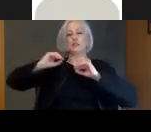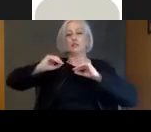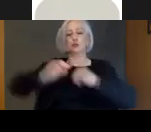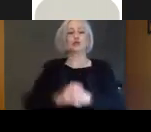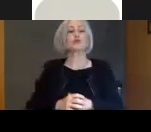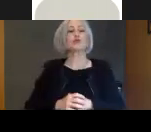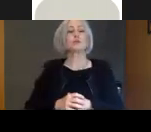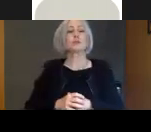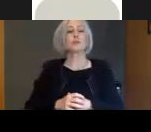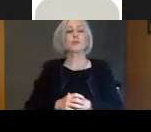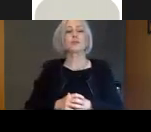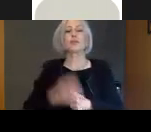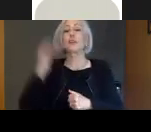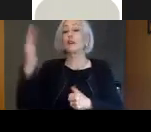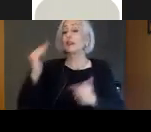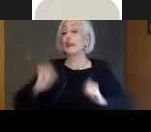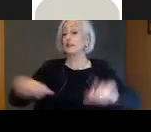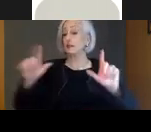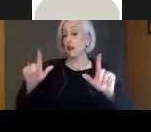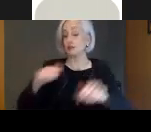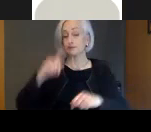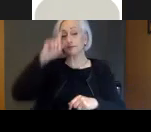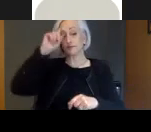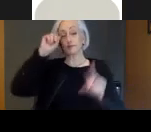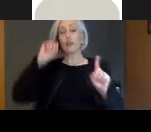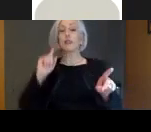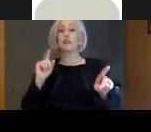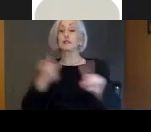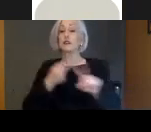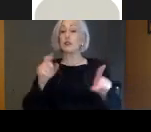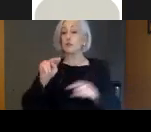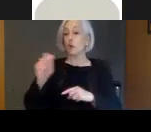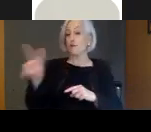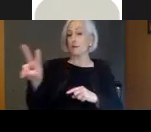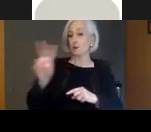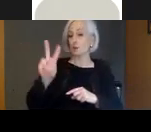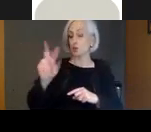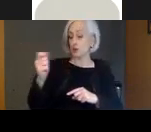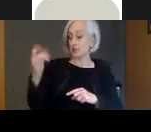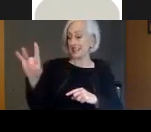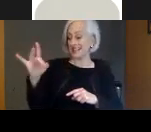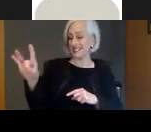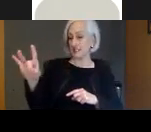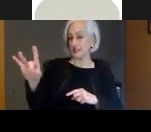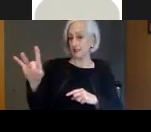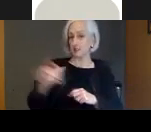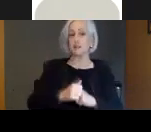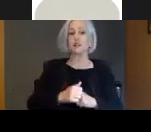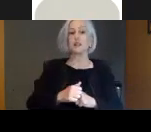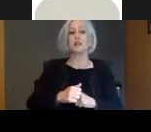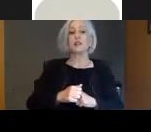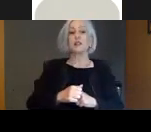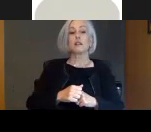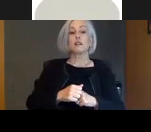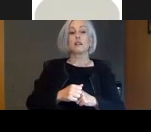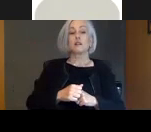We're talking about different things that I learned. This was in November 2018. I gave, on 7 days, I